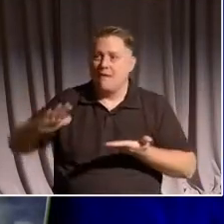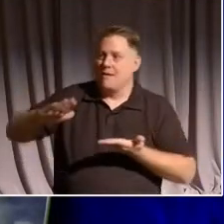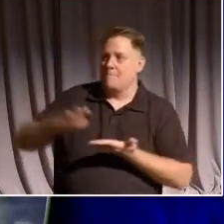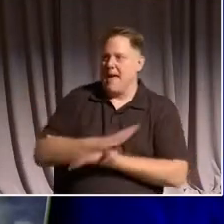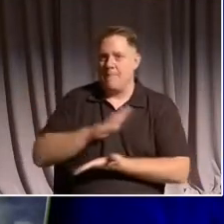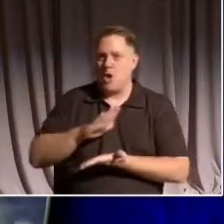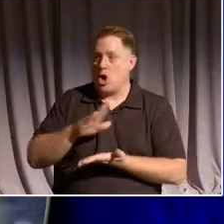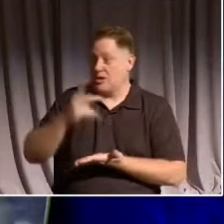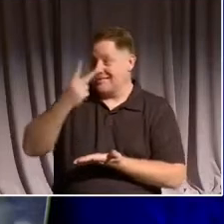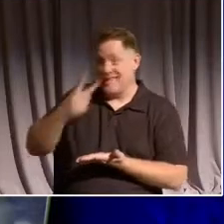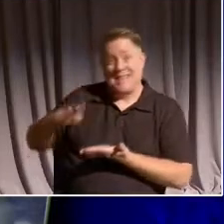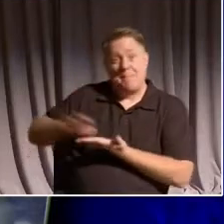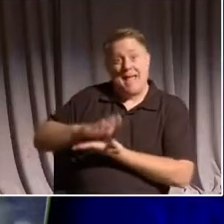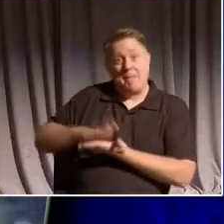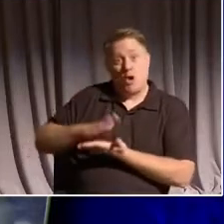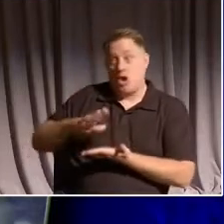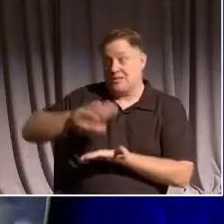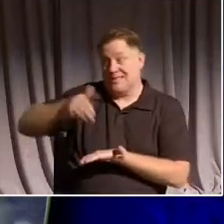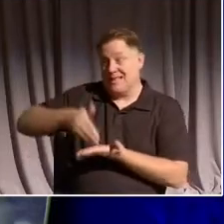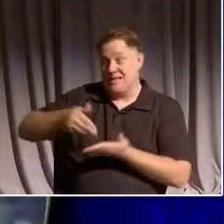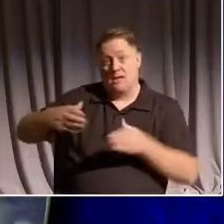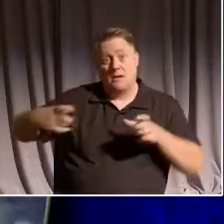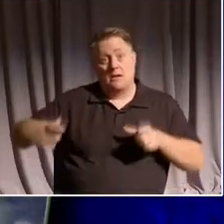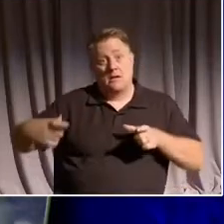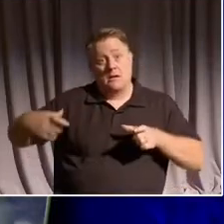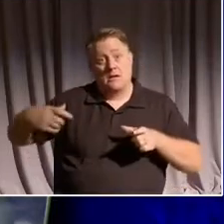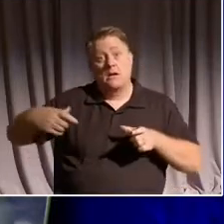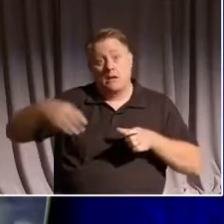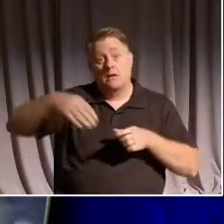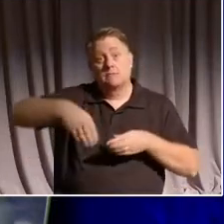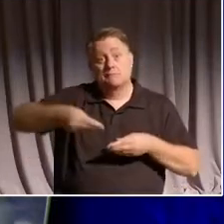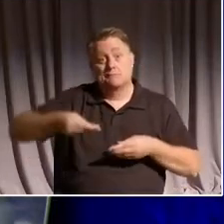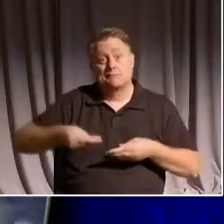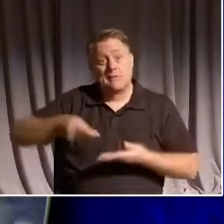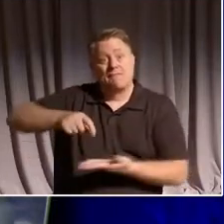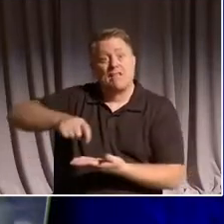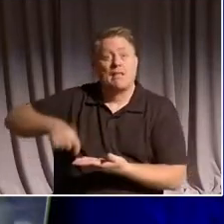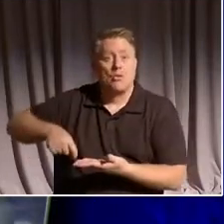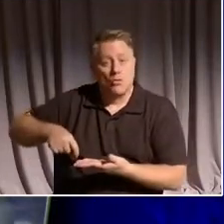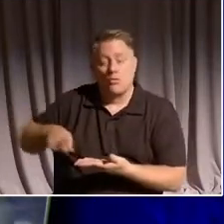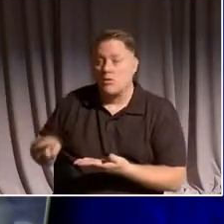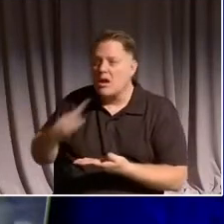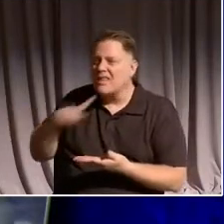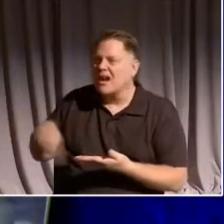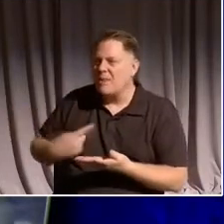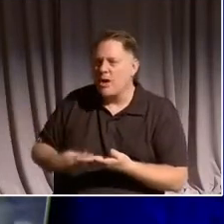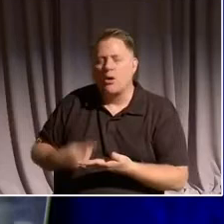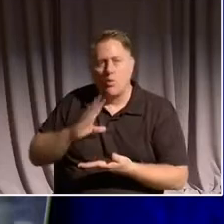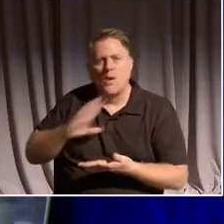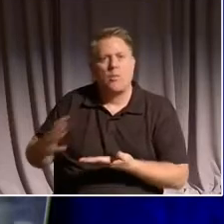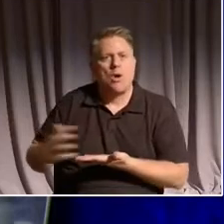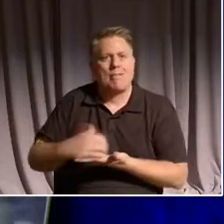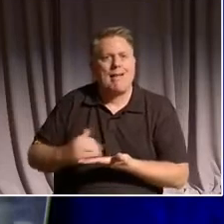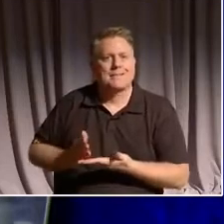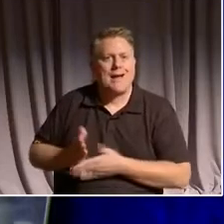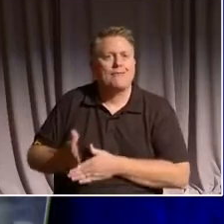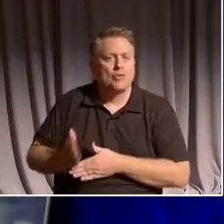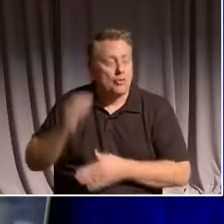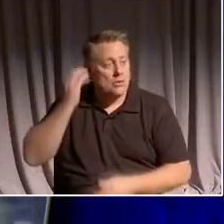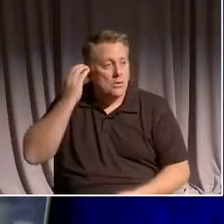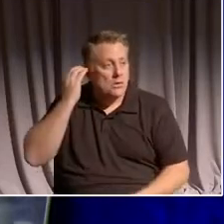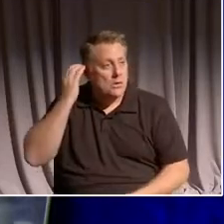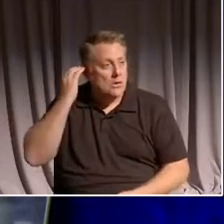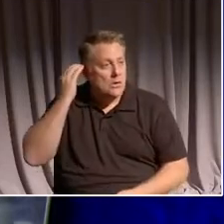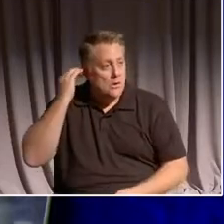paper. You'll see the papers on the center of your table. Fill them out. Think about it. We're going to collect those afterwards.